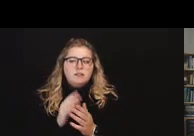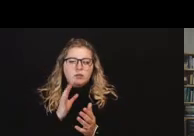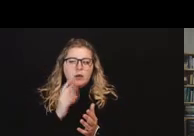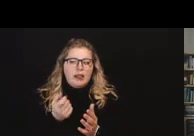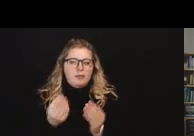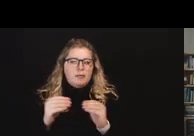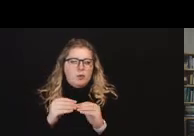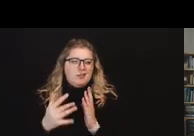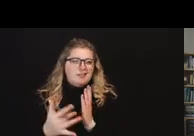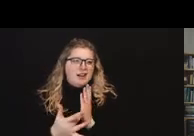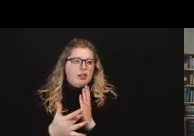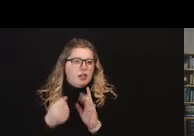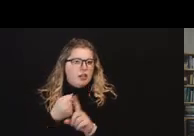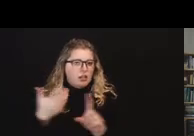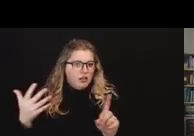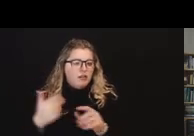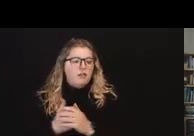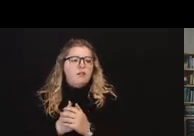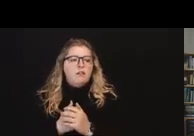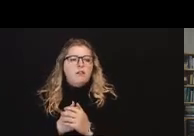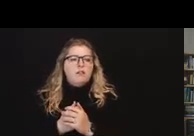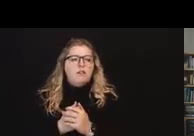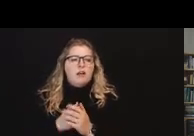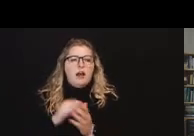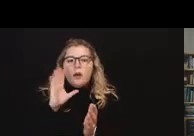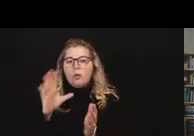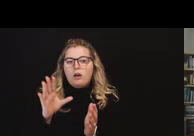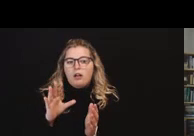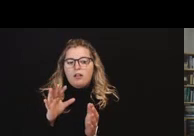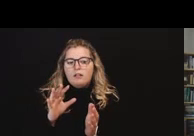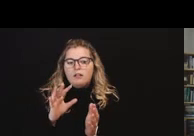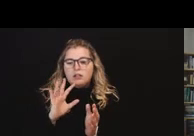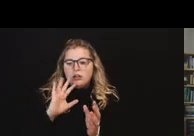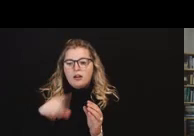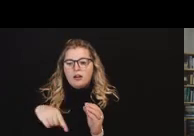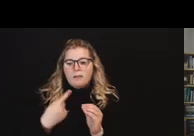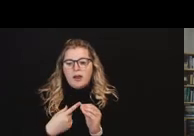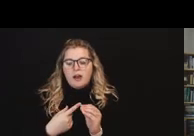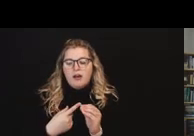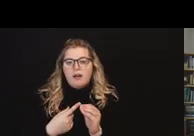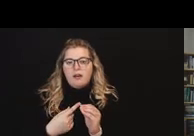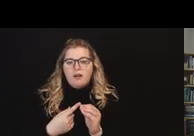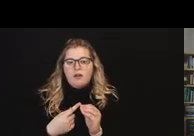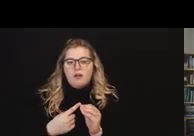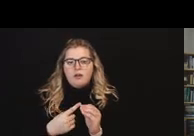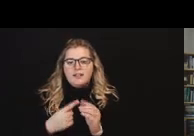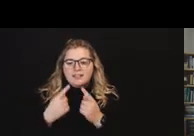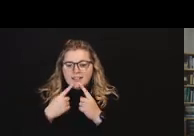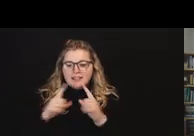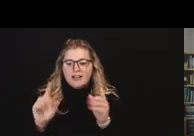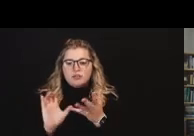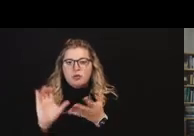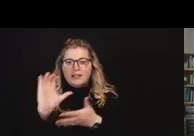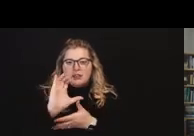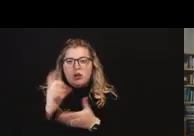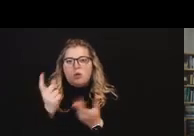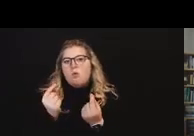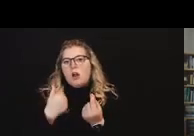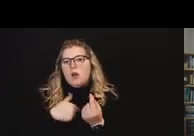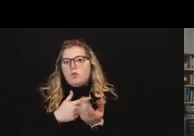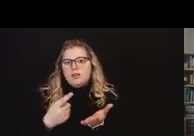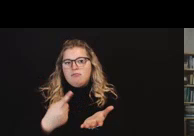that deeper dive. I'm going to talk a little bit about what requirements, what success criteria we're going to cover today.